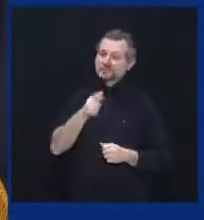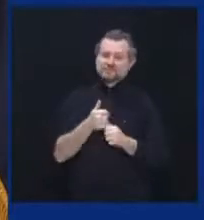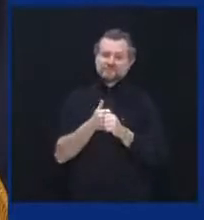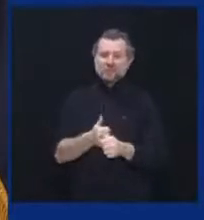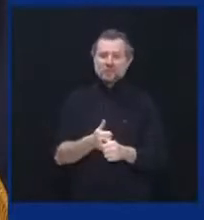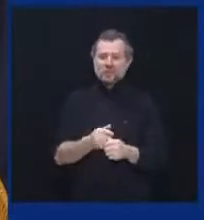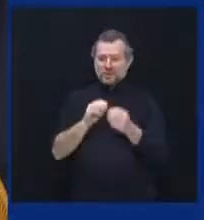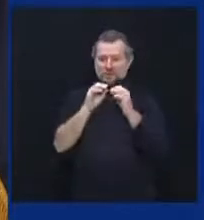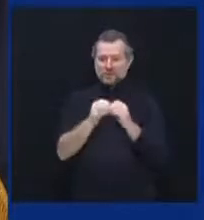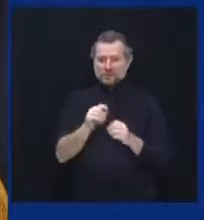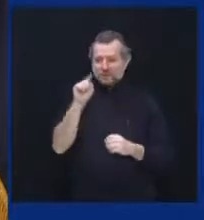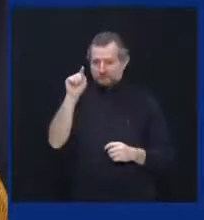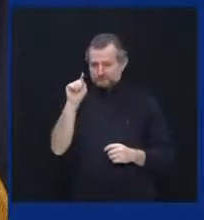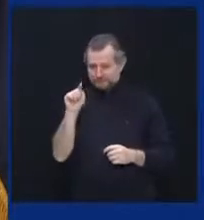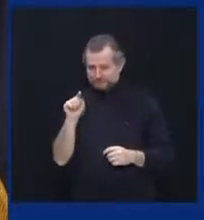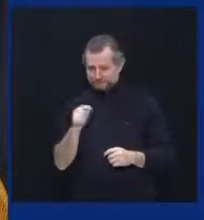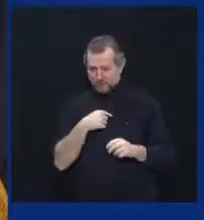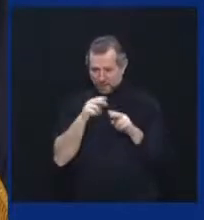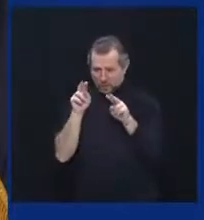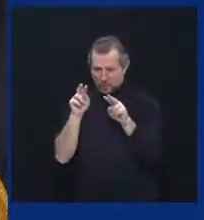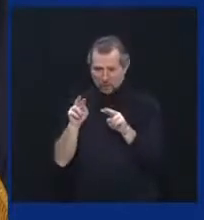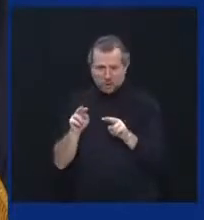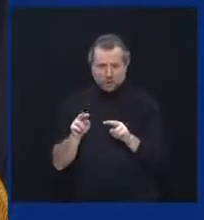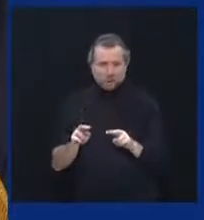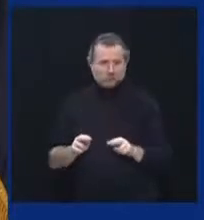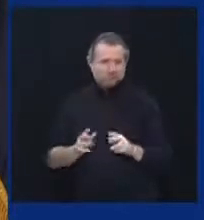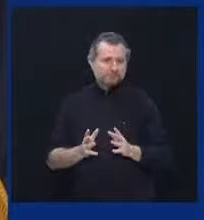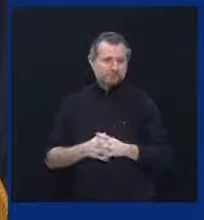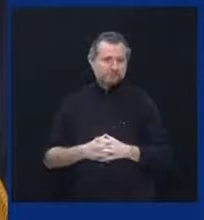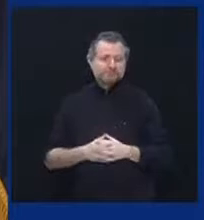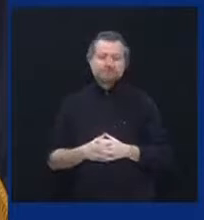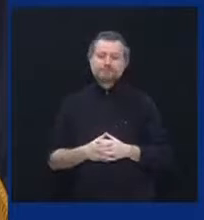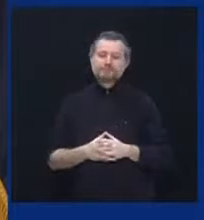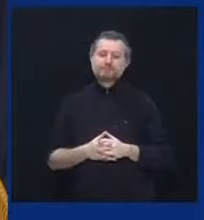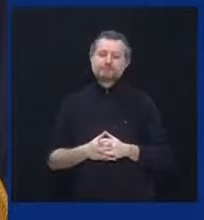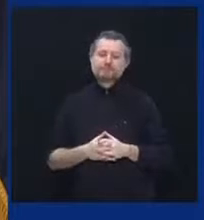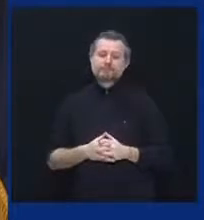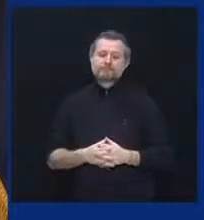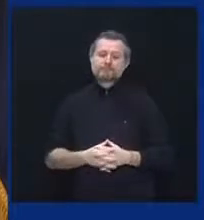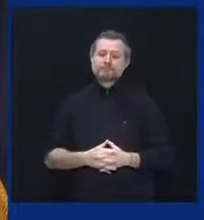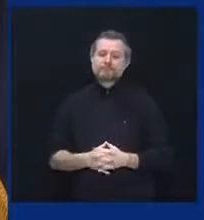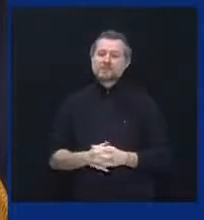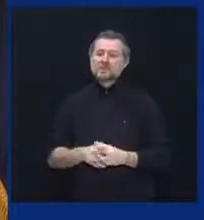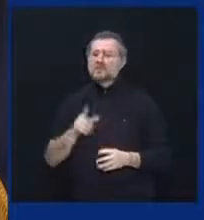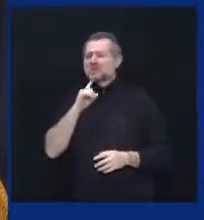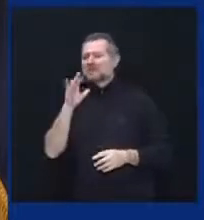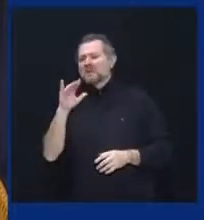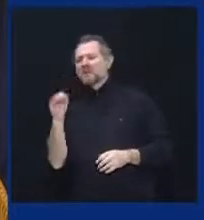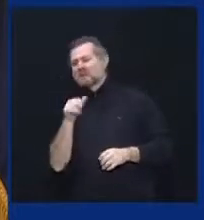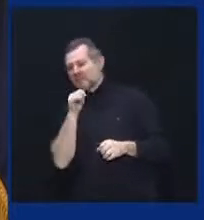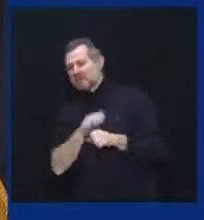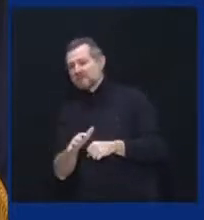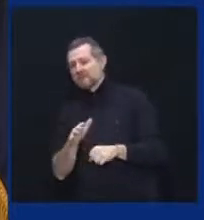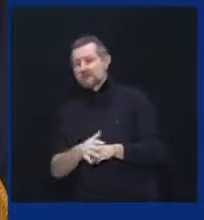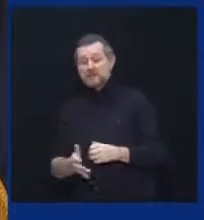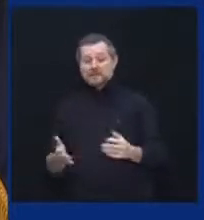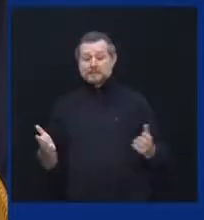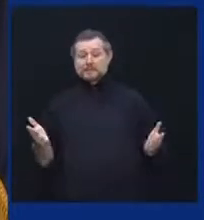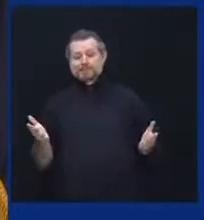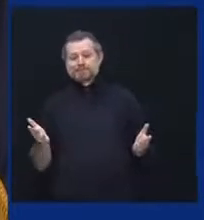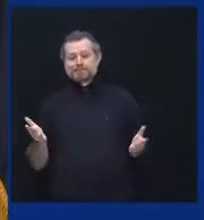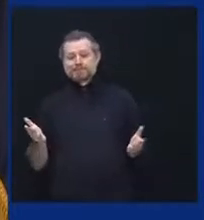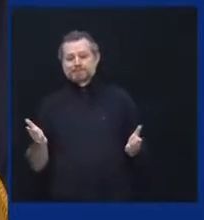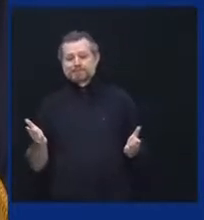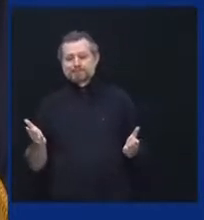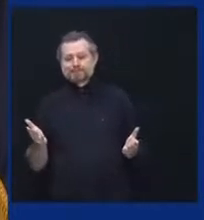economic metric. It's a number. Well, 25% isn't enough. You can't find the